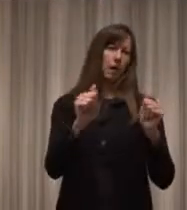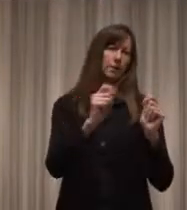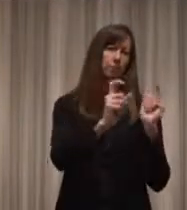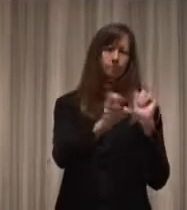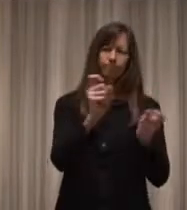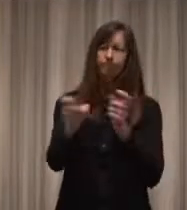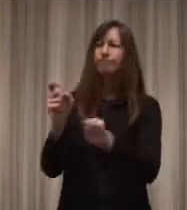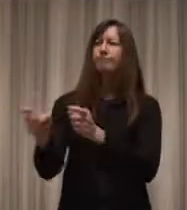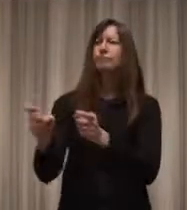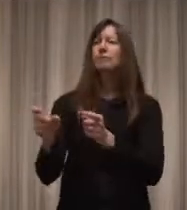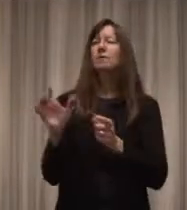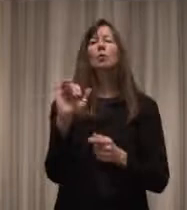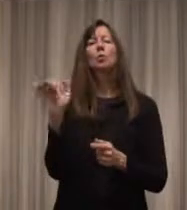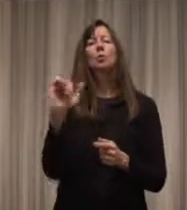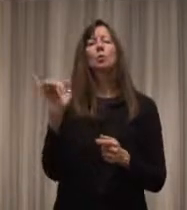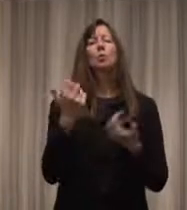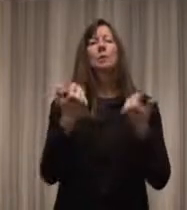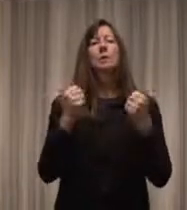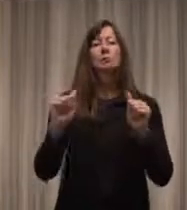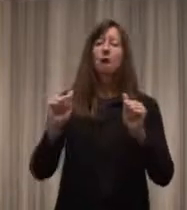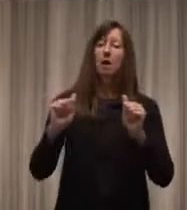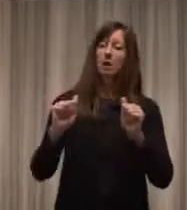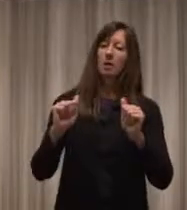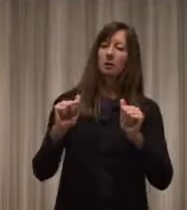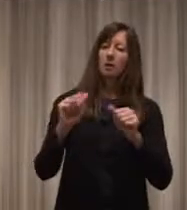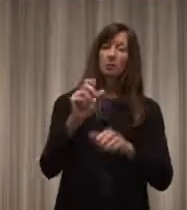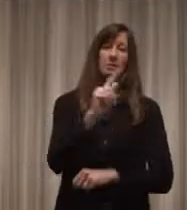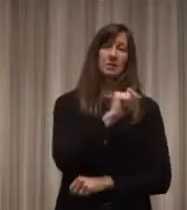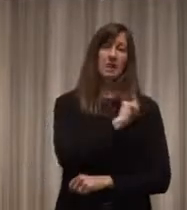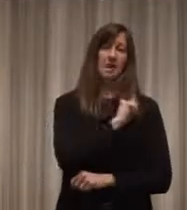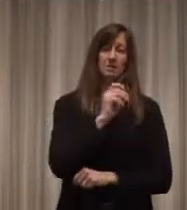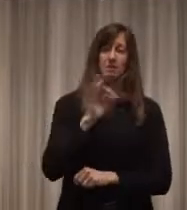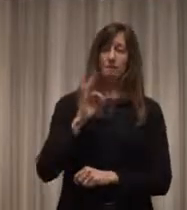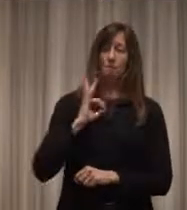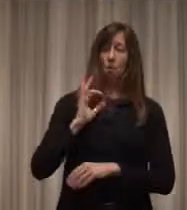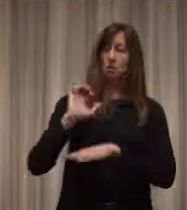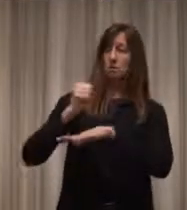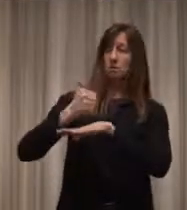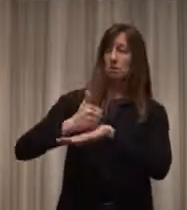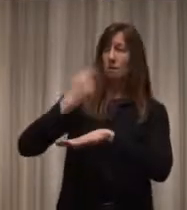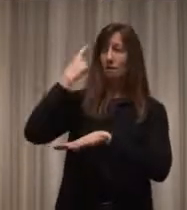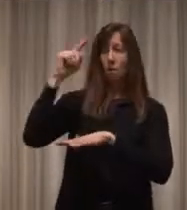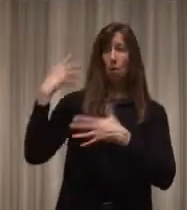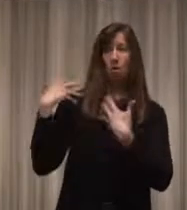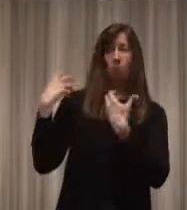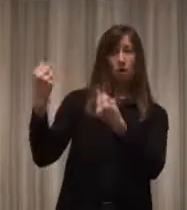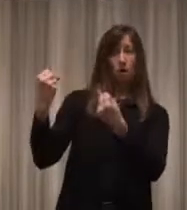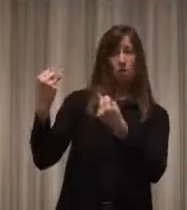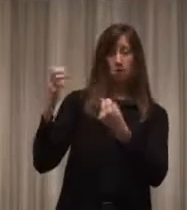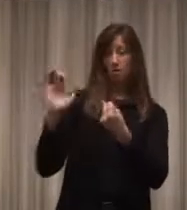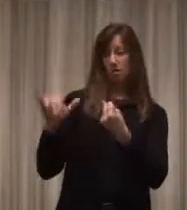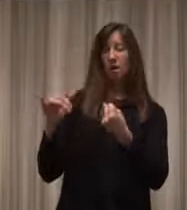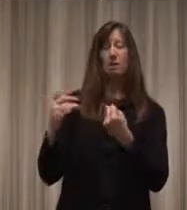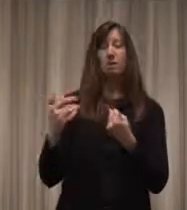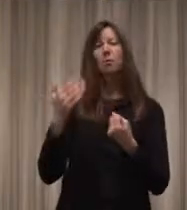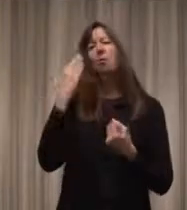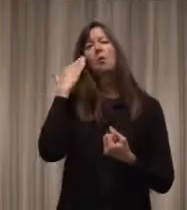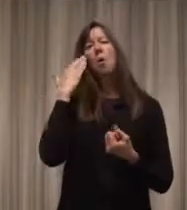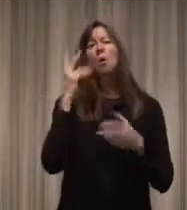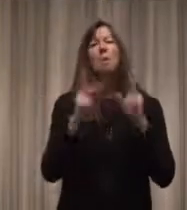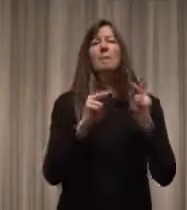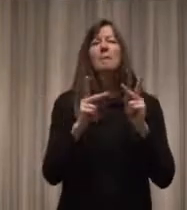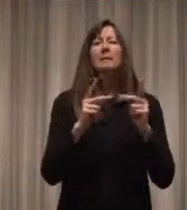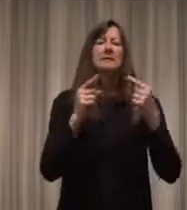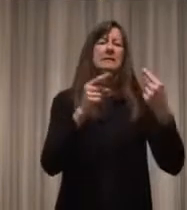task force, helping those that have lost their jobs or are suffering economically, at risk of not